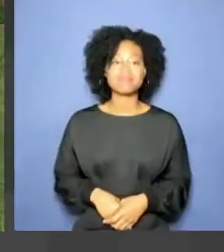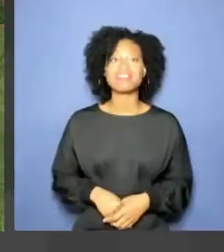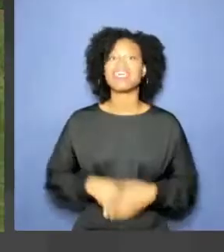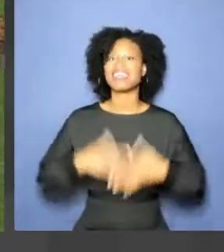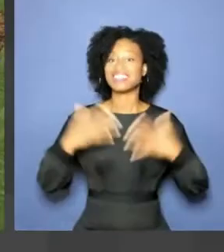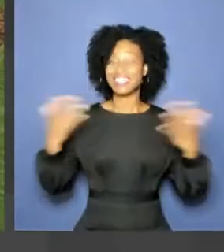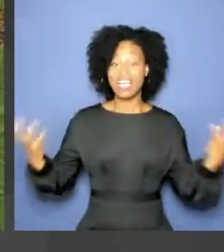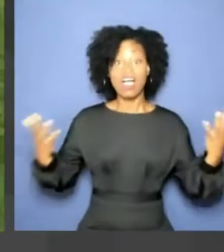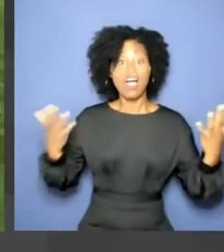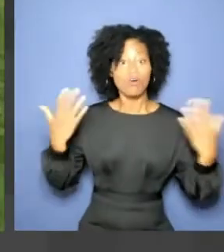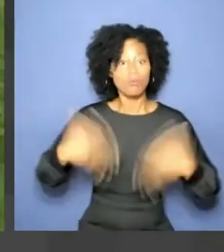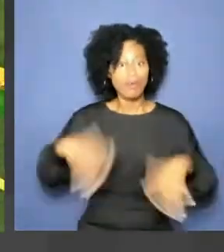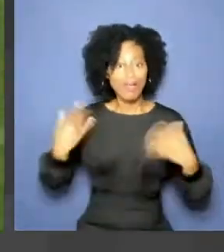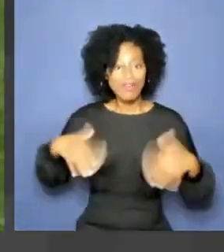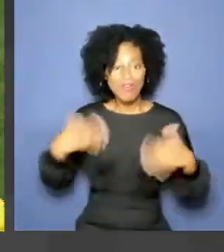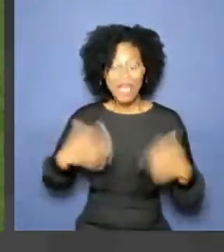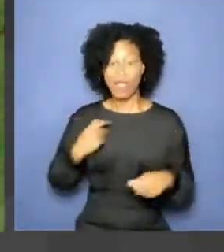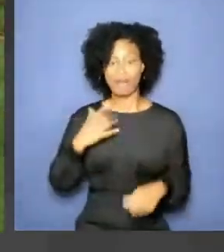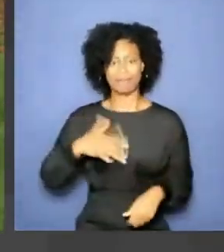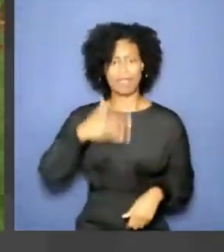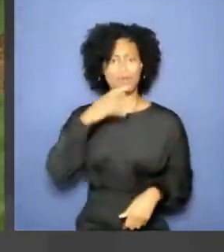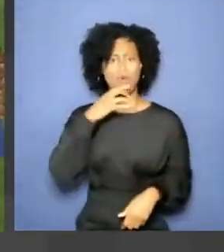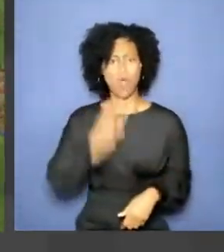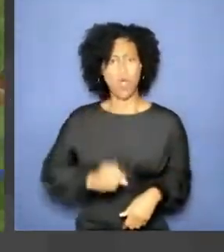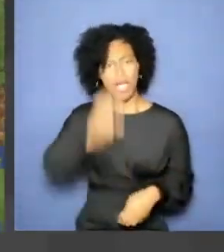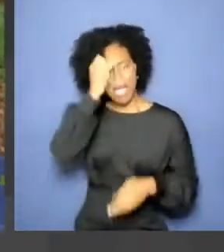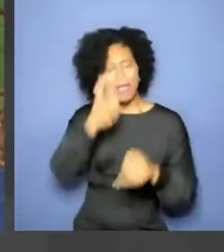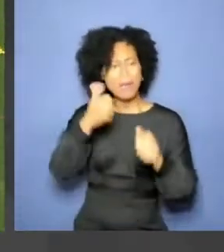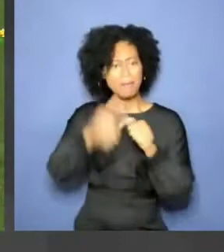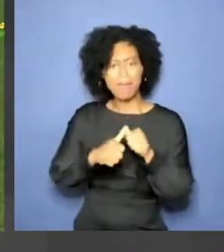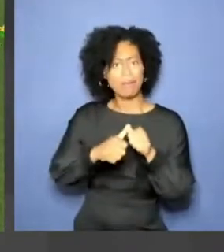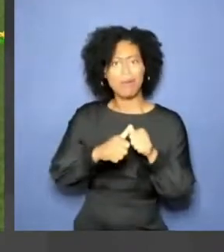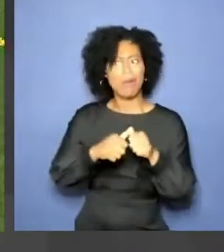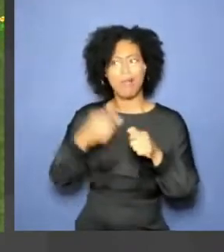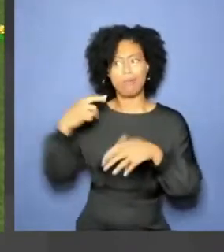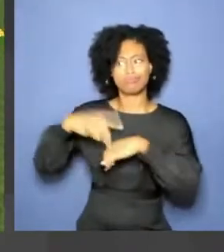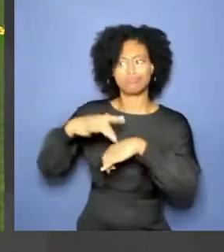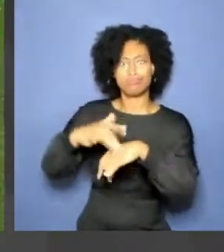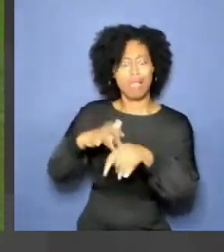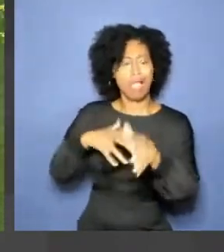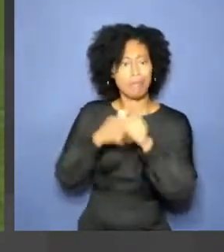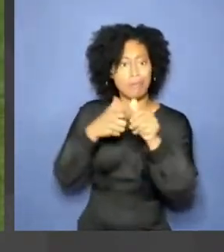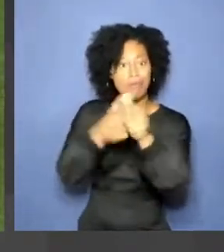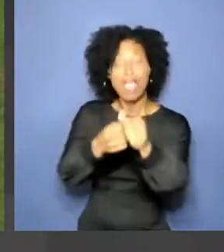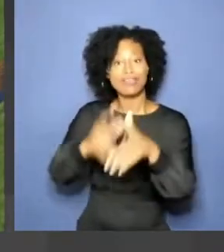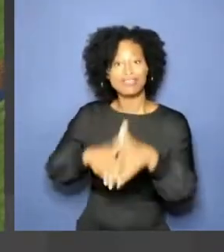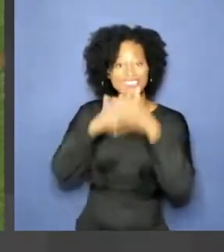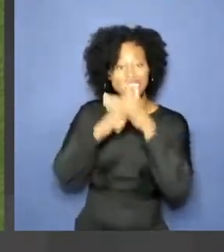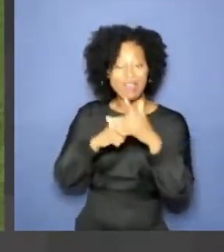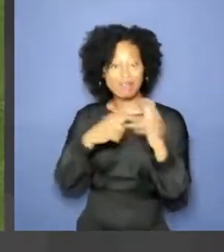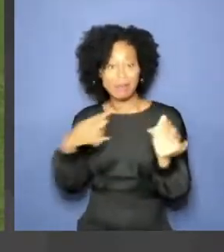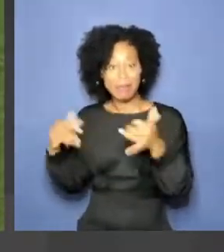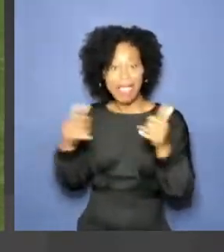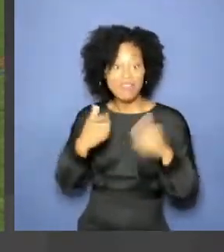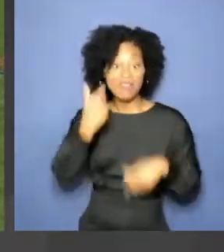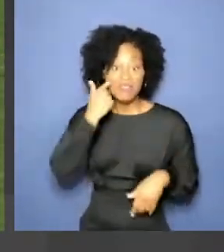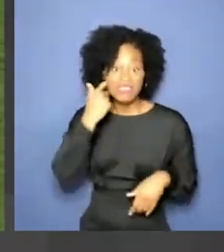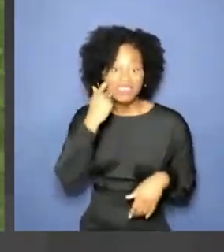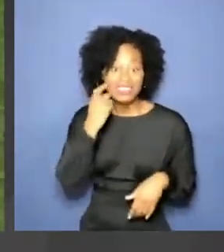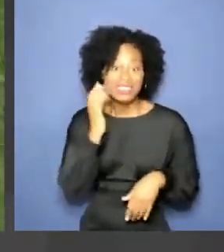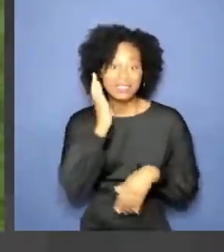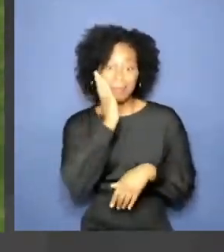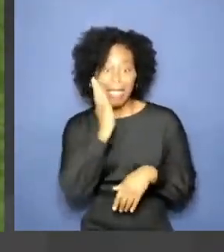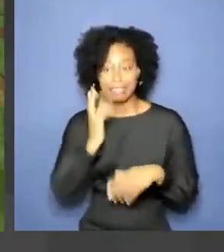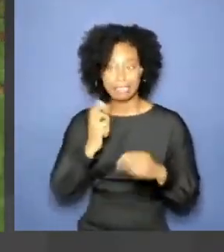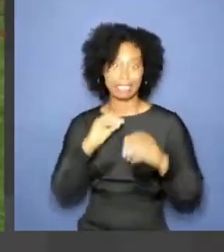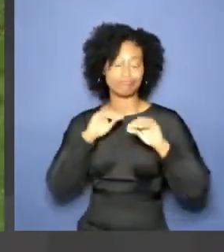Well, that made me feel old. I remember pretty much all of those Minecraft updates. When I first started playing, beds had only just been introduced. I mean, can you imagine playing Minecraft